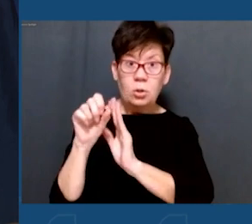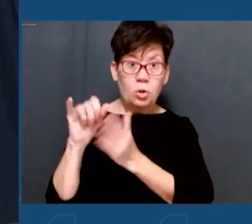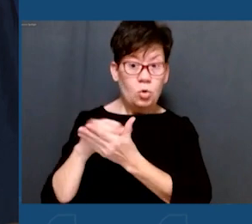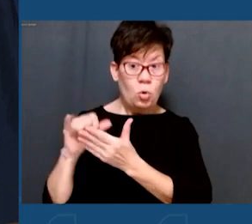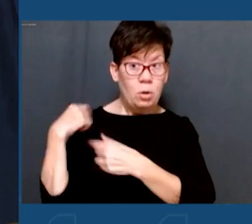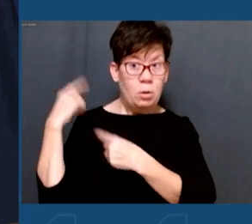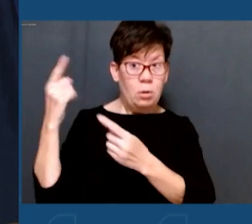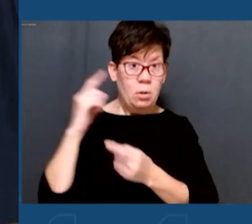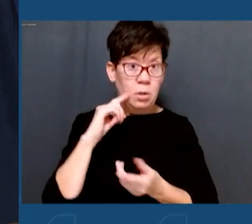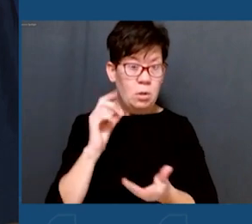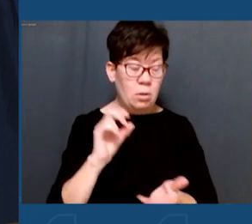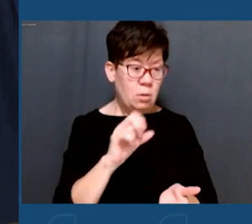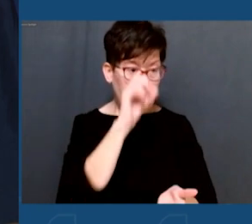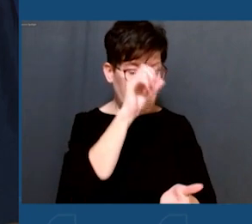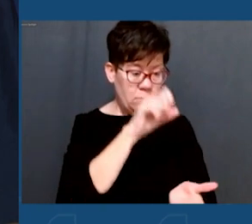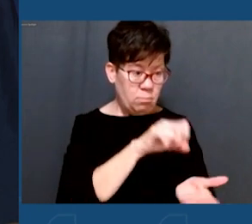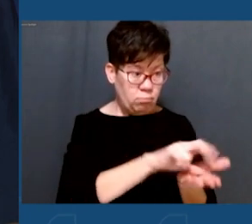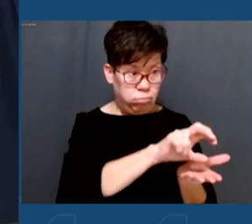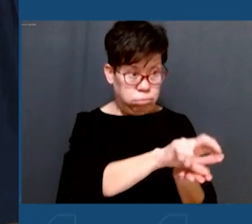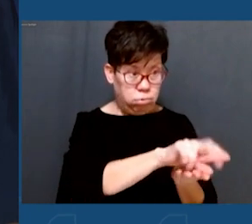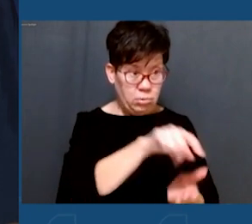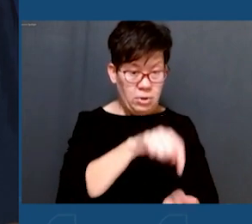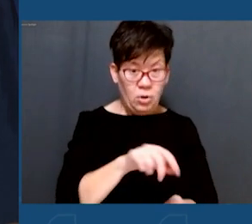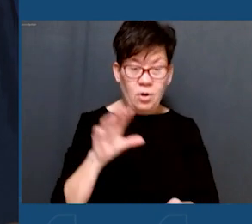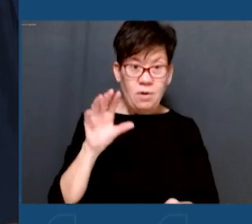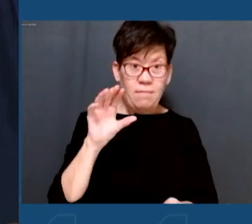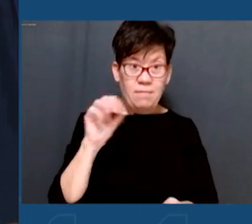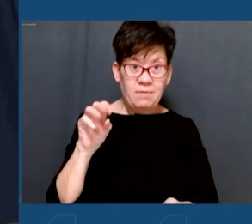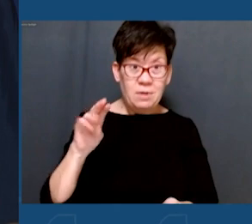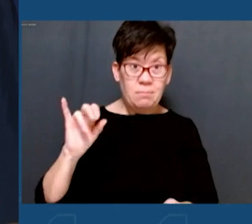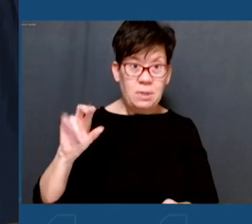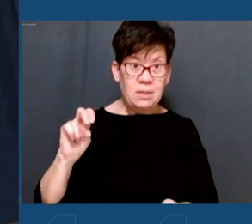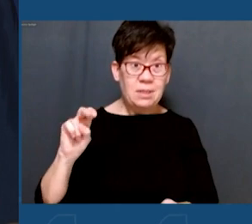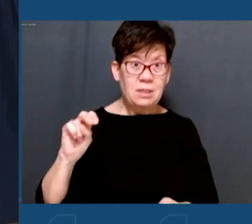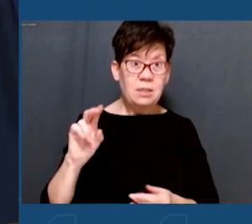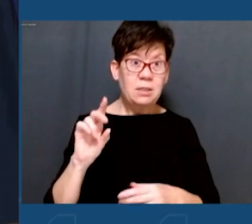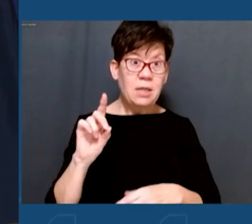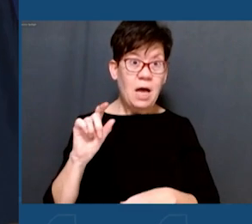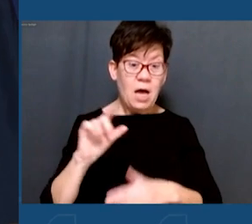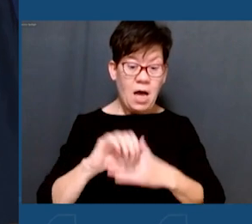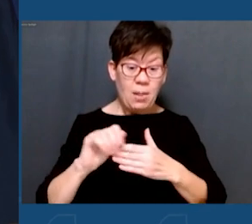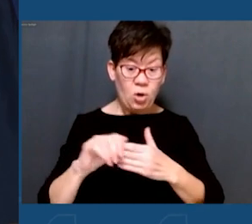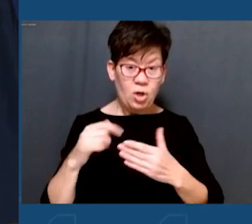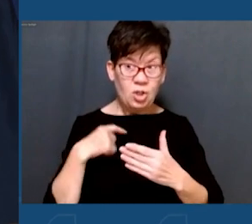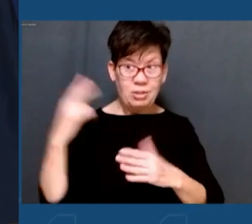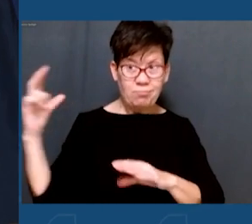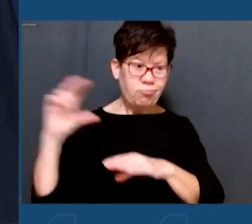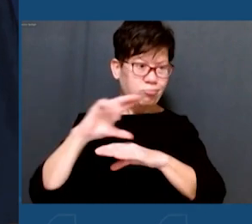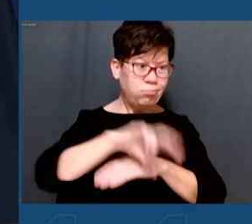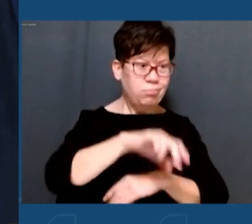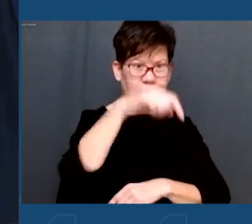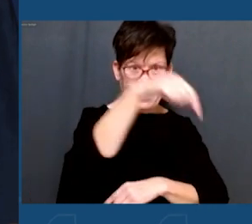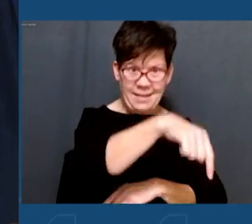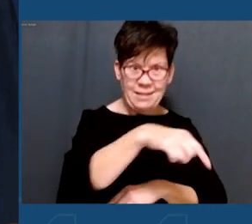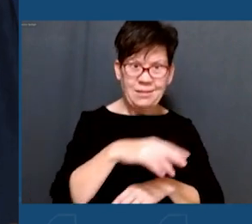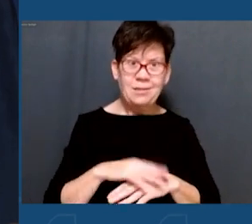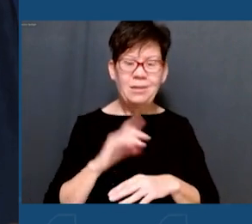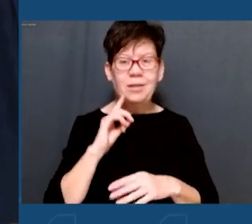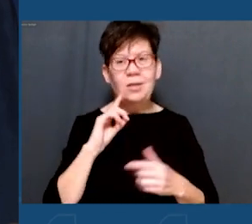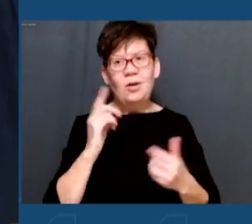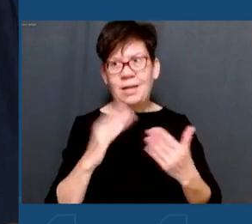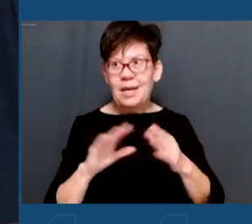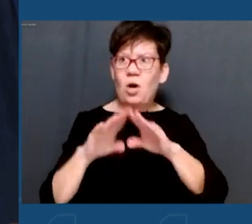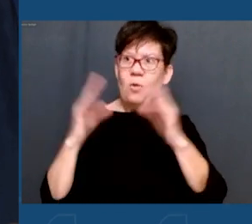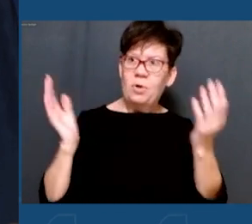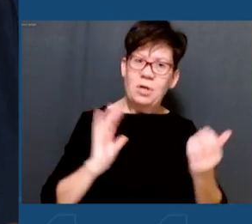$15 million at the completion of this project have gone in over the last 5 years to open projects like our penguin exhibit, our jellyfish exhibit, our